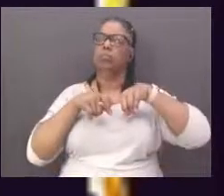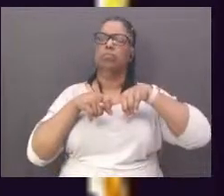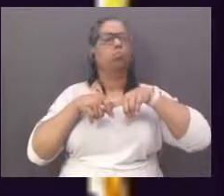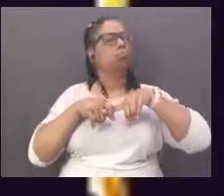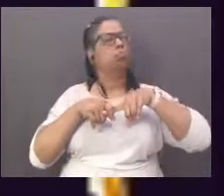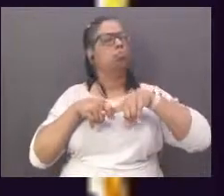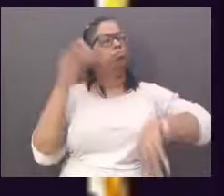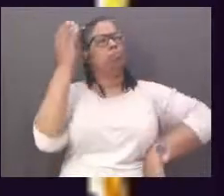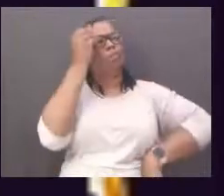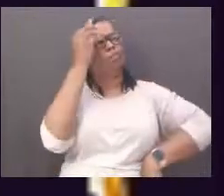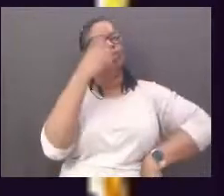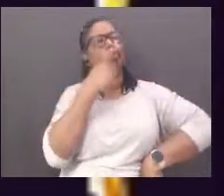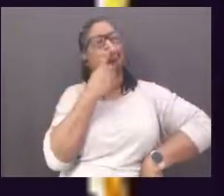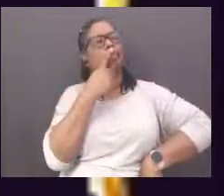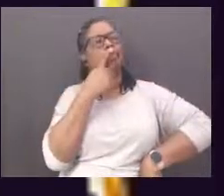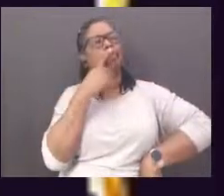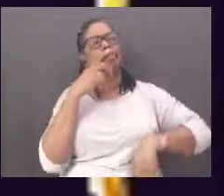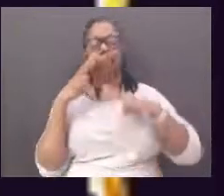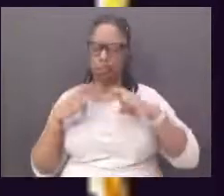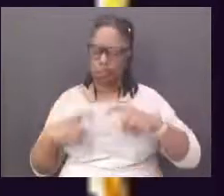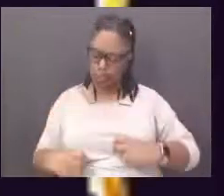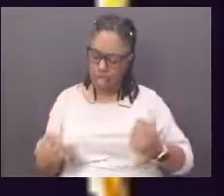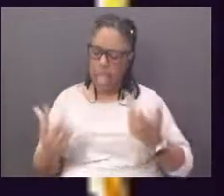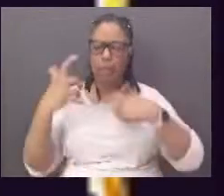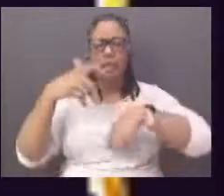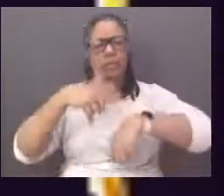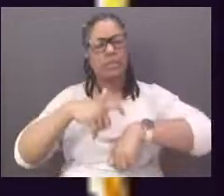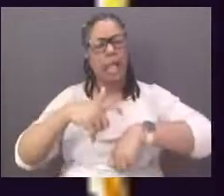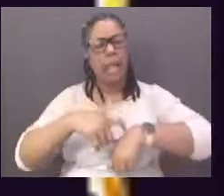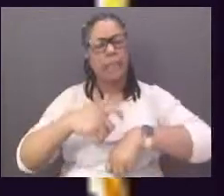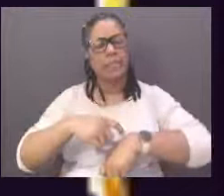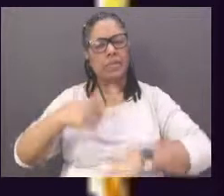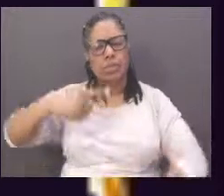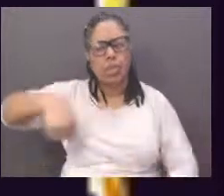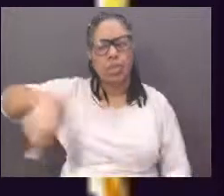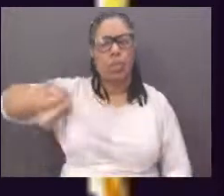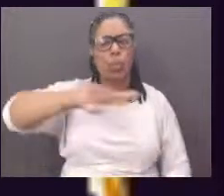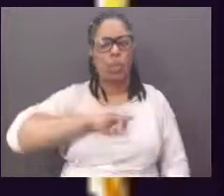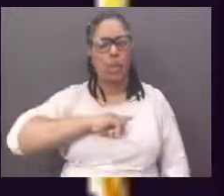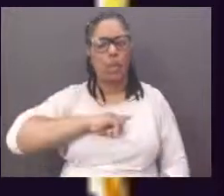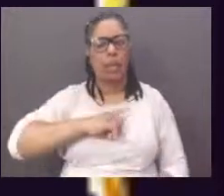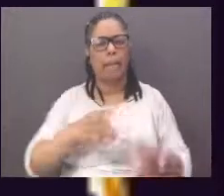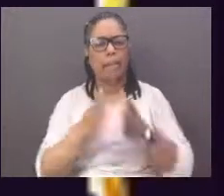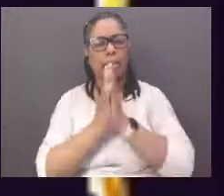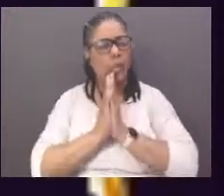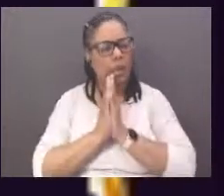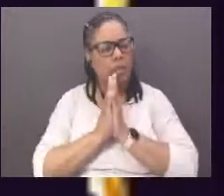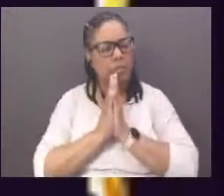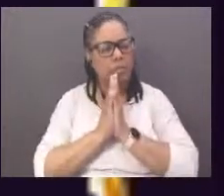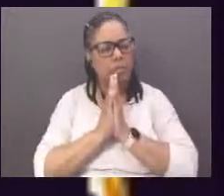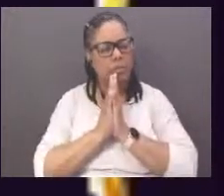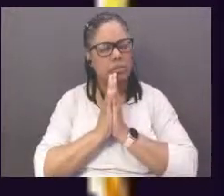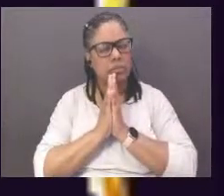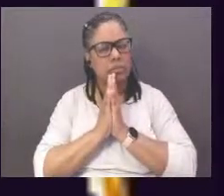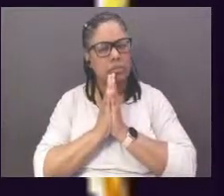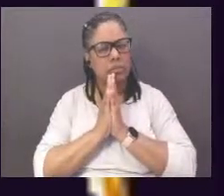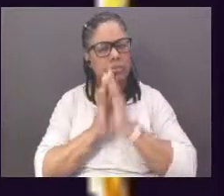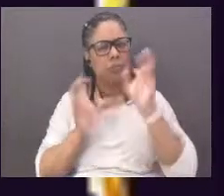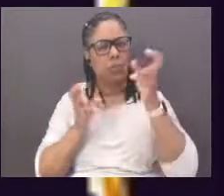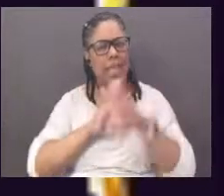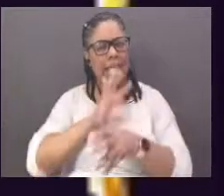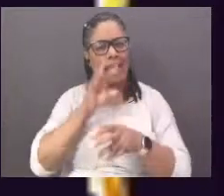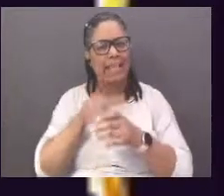How many times do we or have we prayed in Jesus'